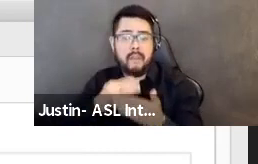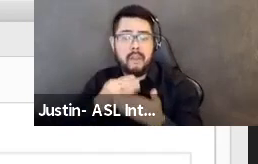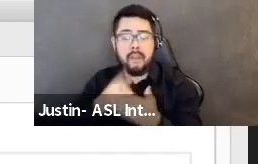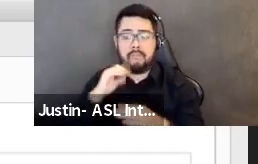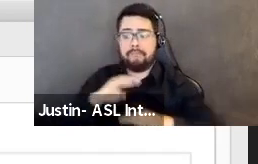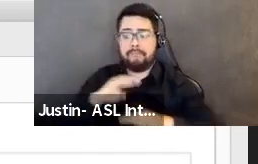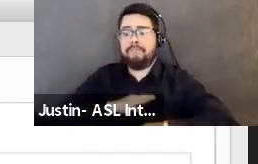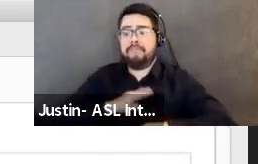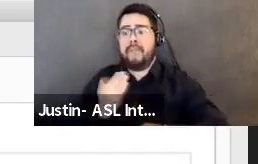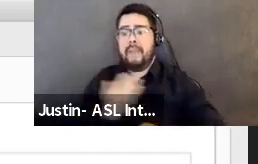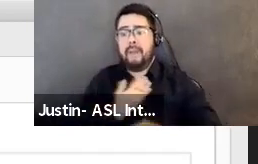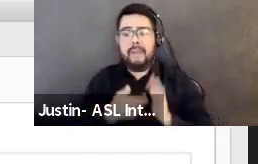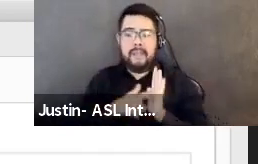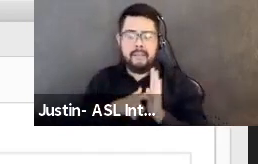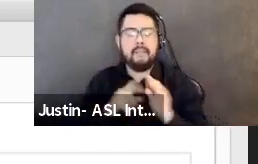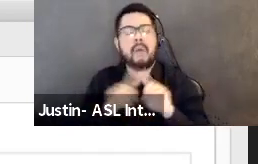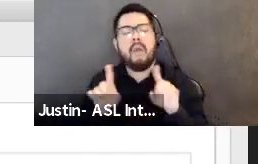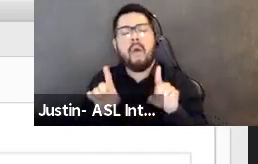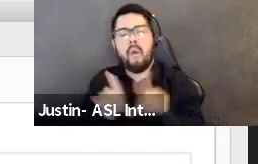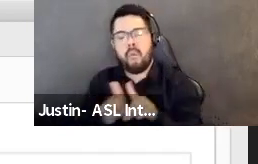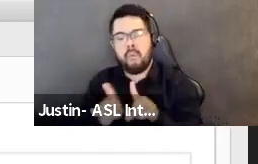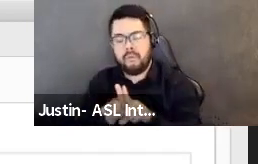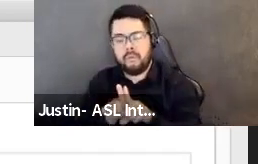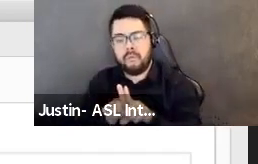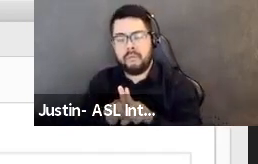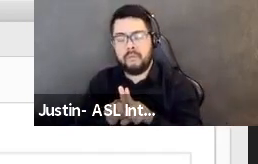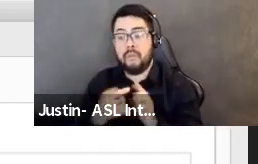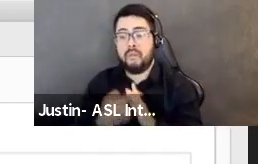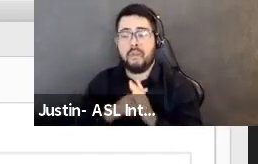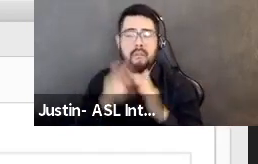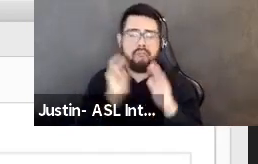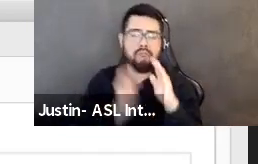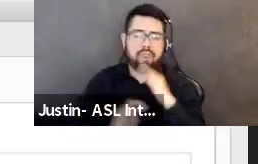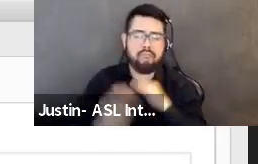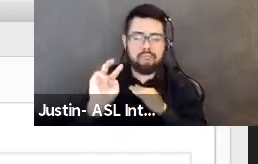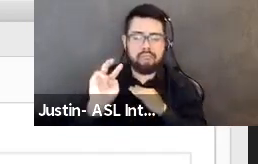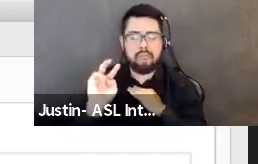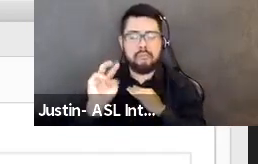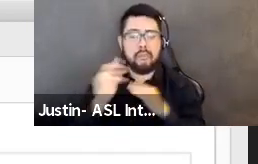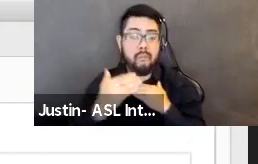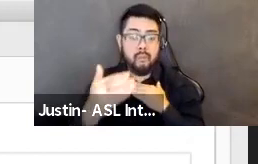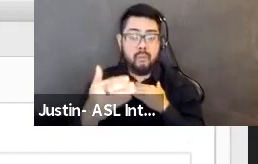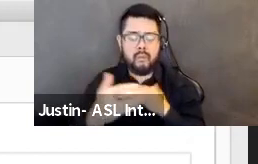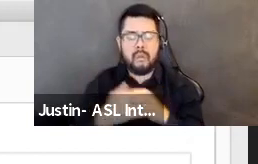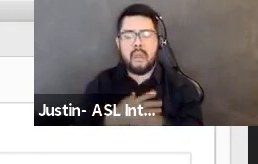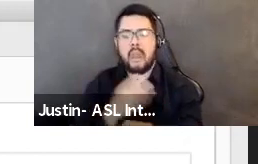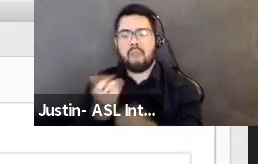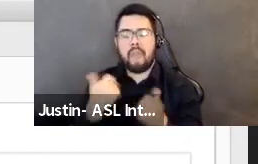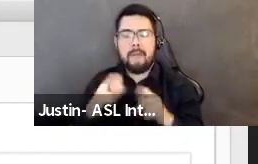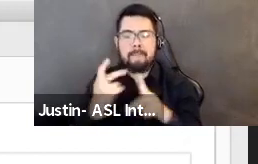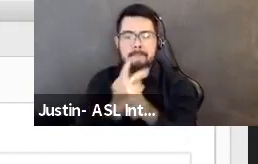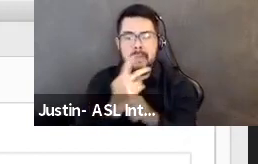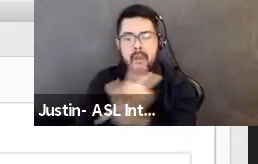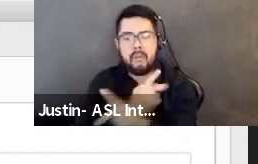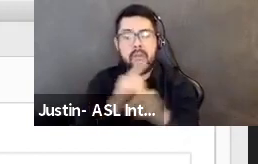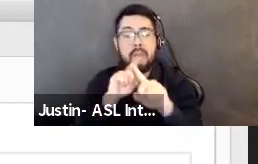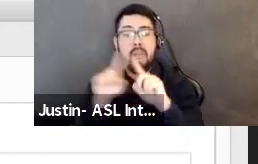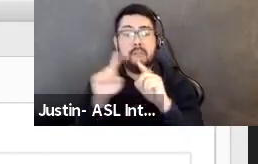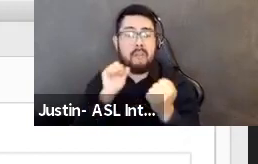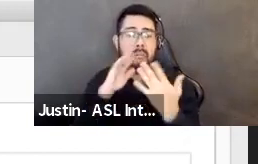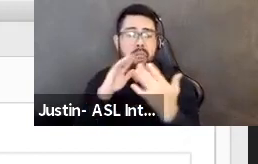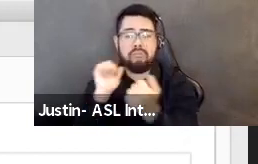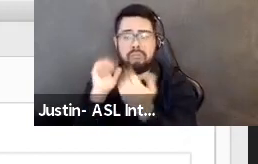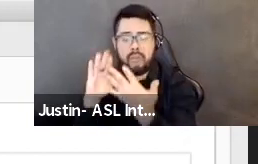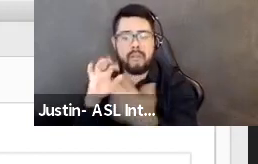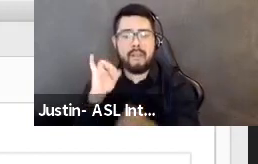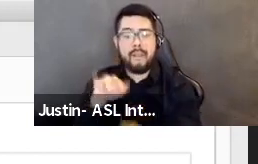needs also to you know start looking ahead and coming up with ways in which this